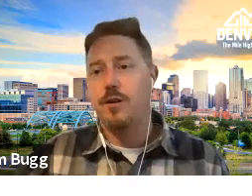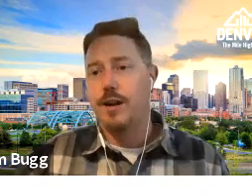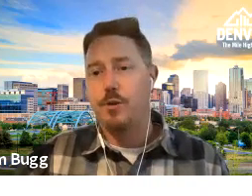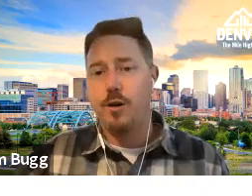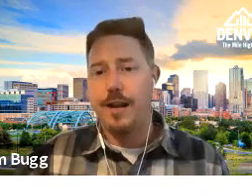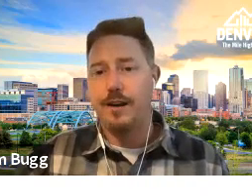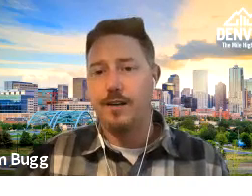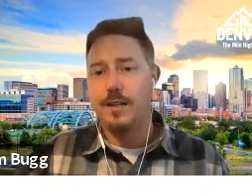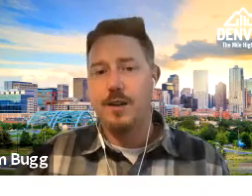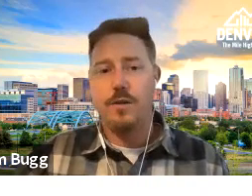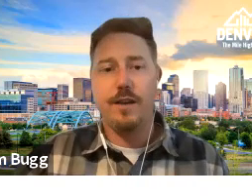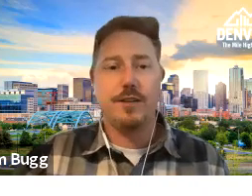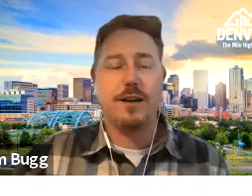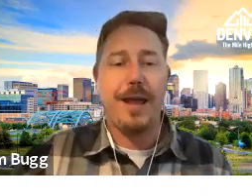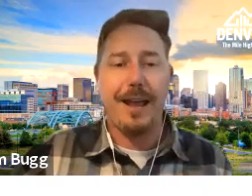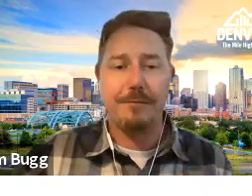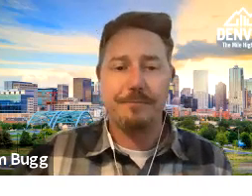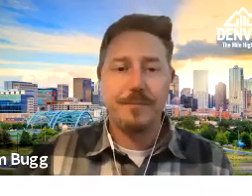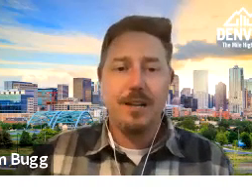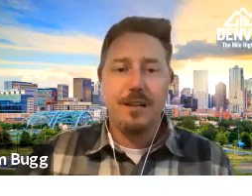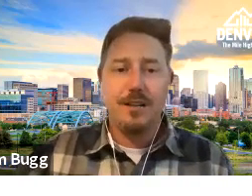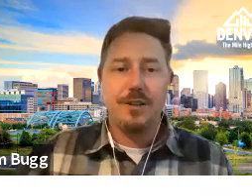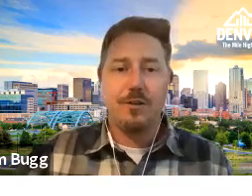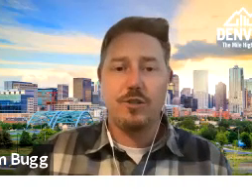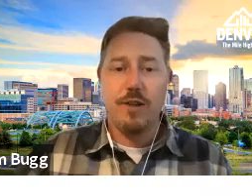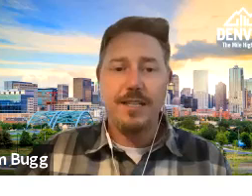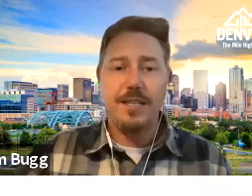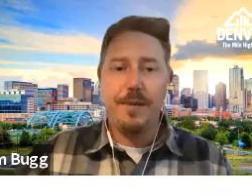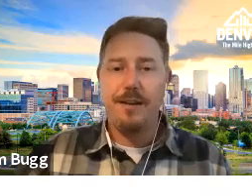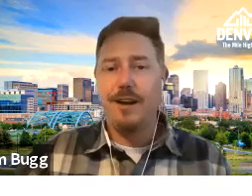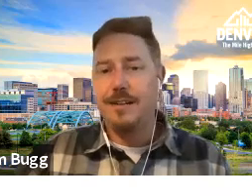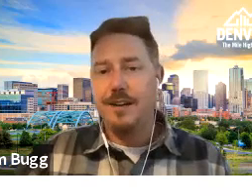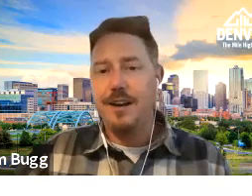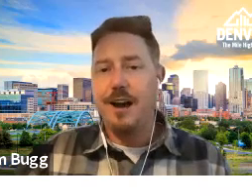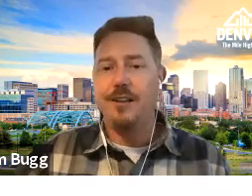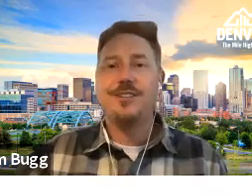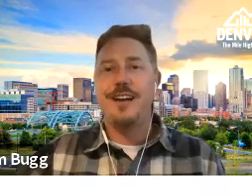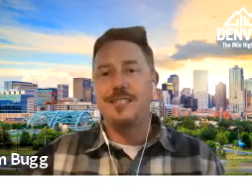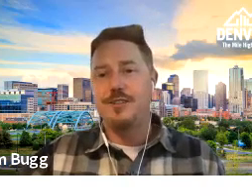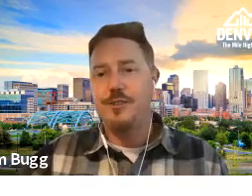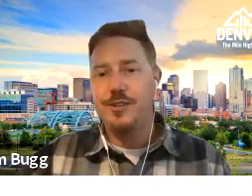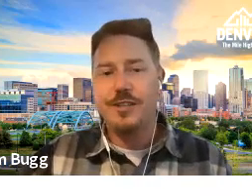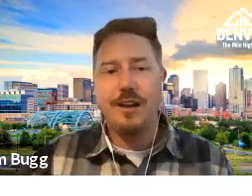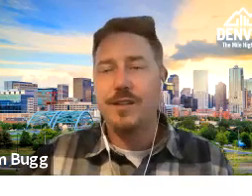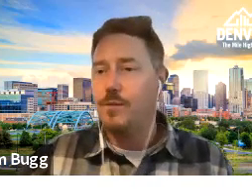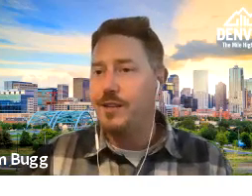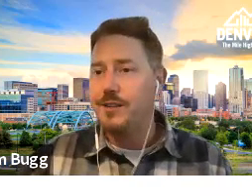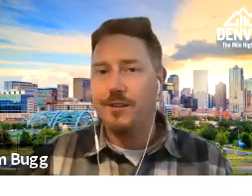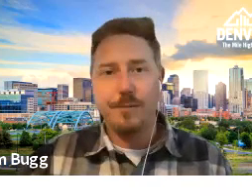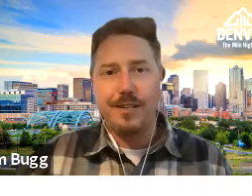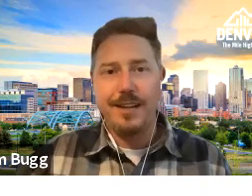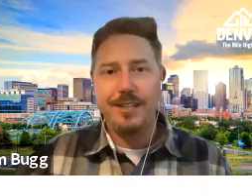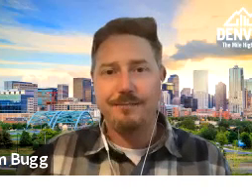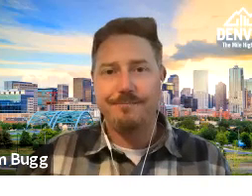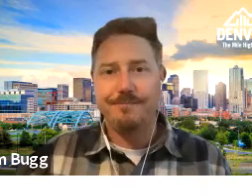Insurance Program Coordinator, we have Doug Mahan. So Tracy, Peter, and Doug, I'll let you guys introduce yourselves and we can start